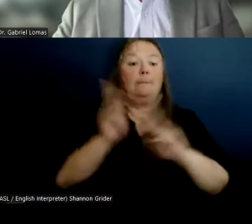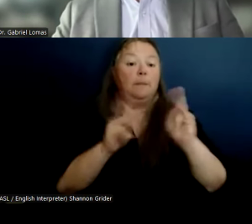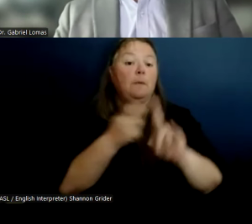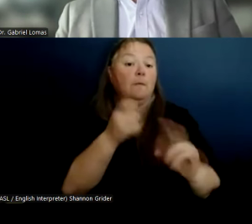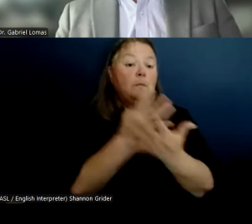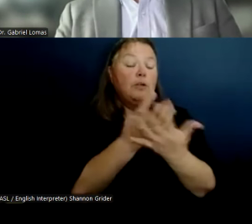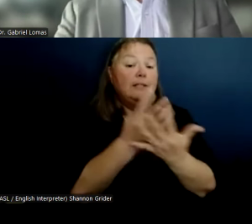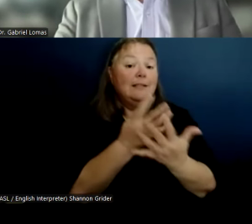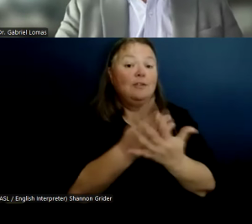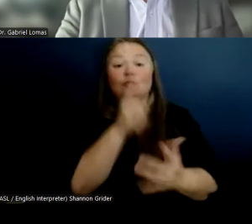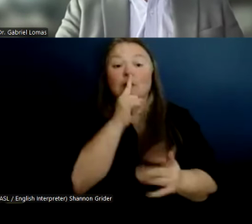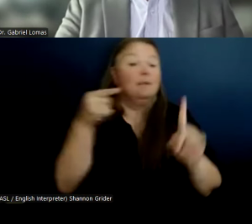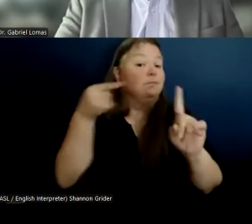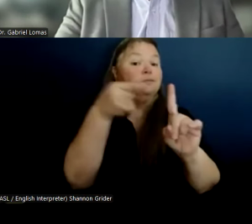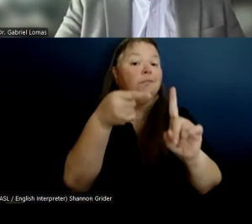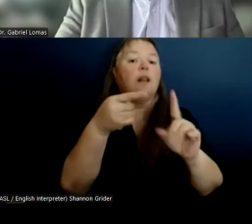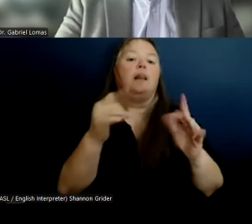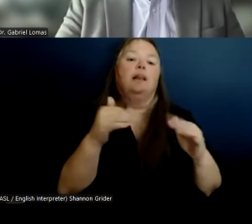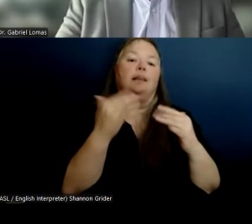those universal themes.